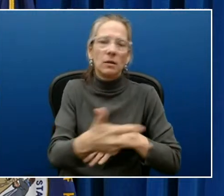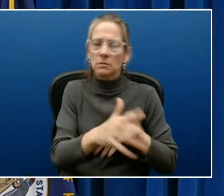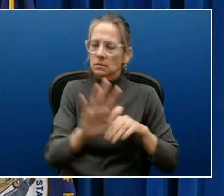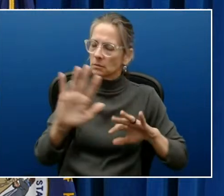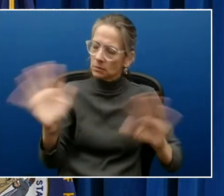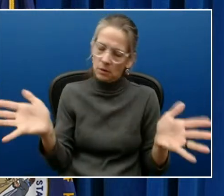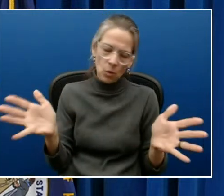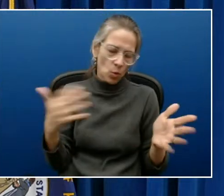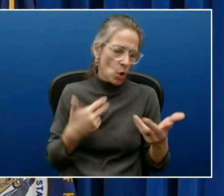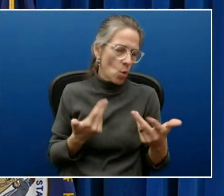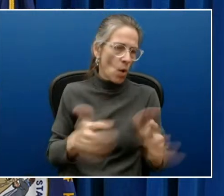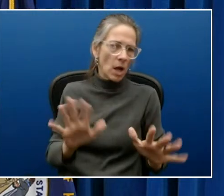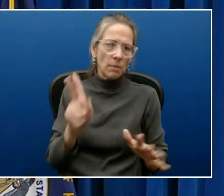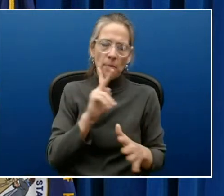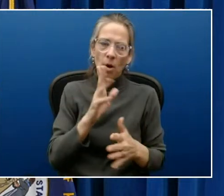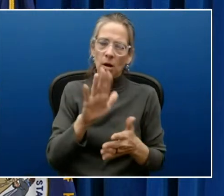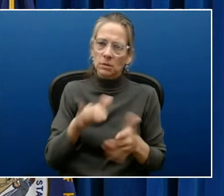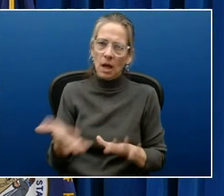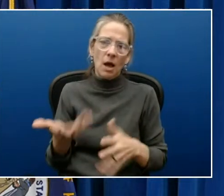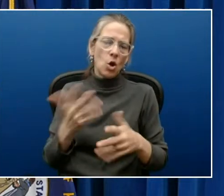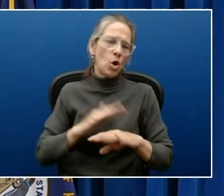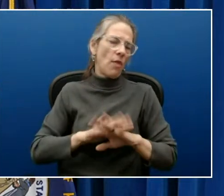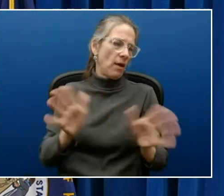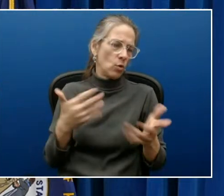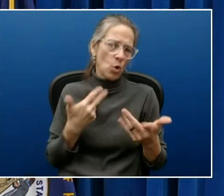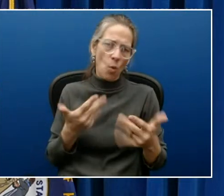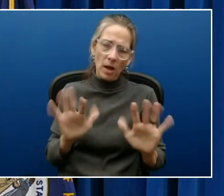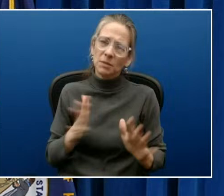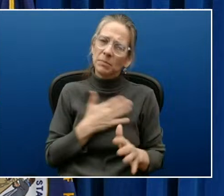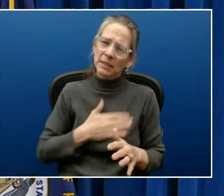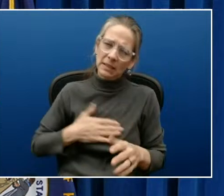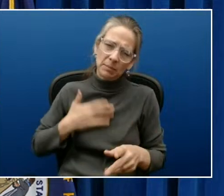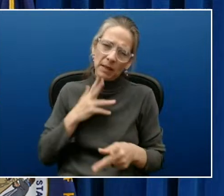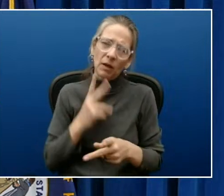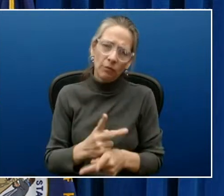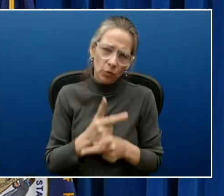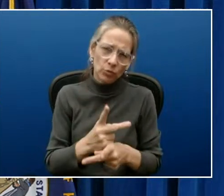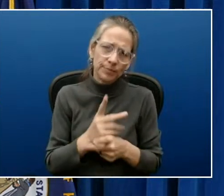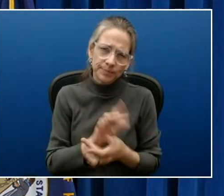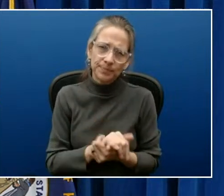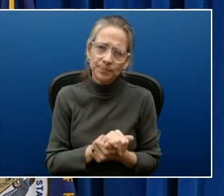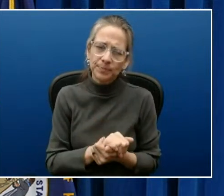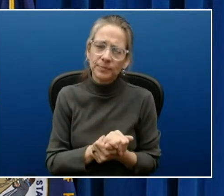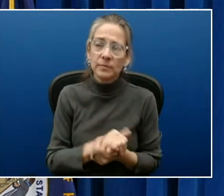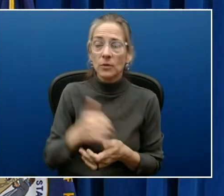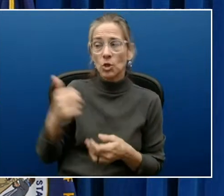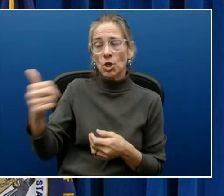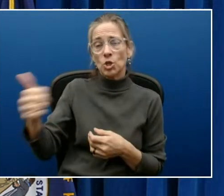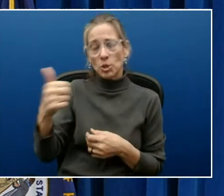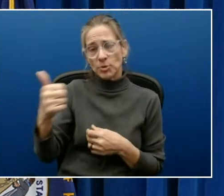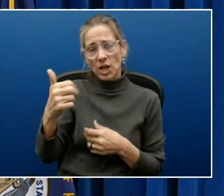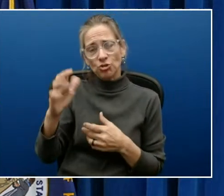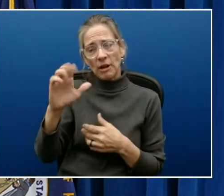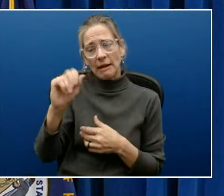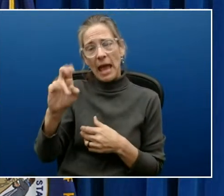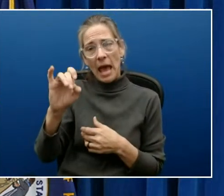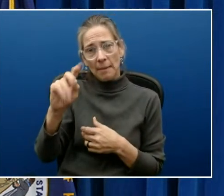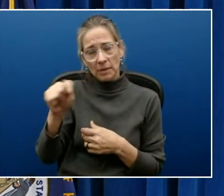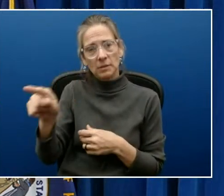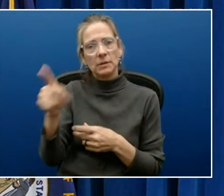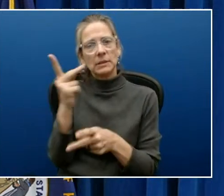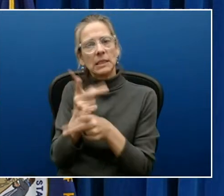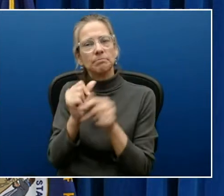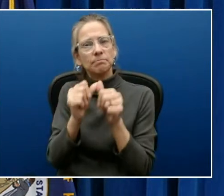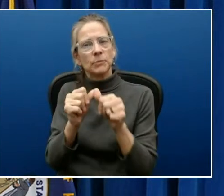as we do this cleanup, so please be careful. Transportation Cabinet staff are also continuing bridge inspections and